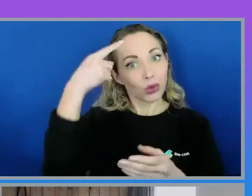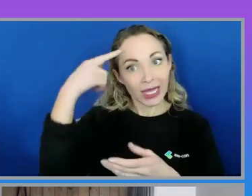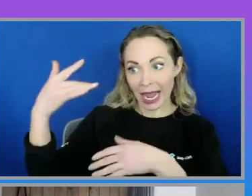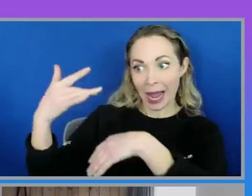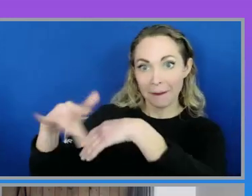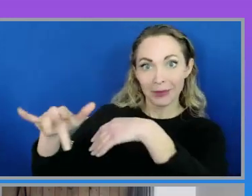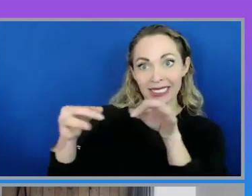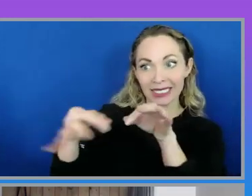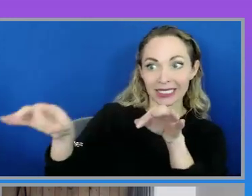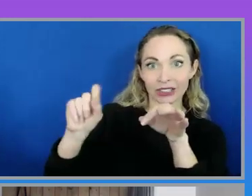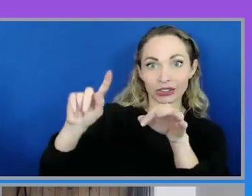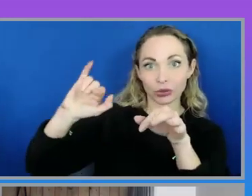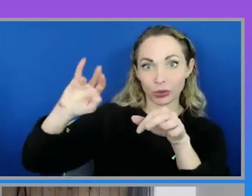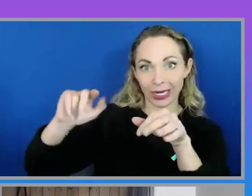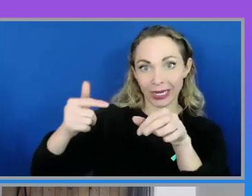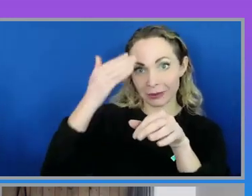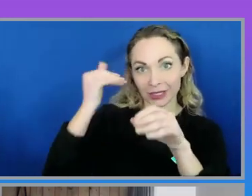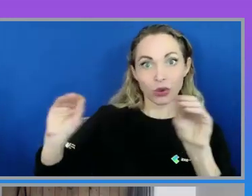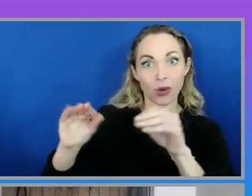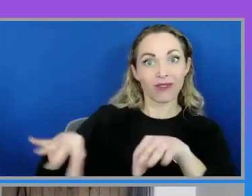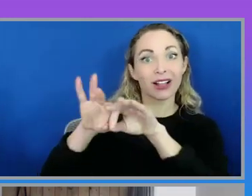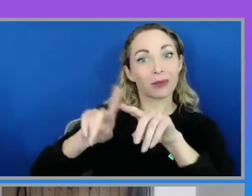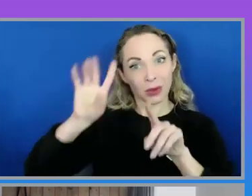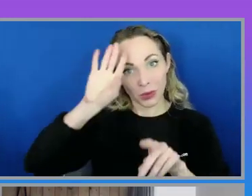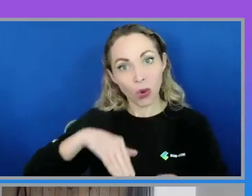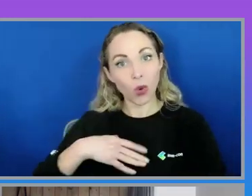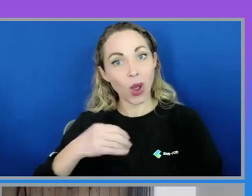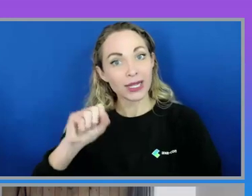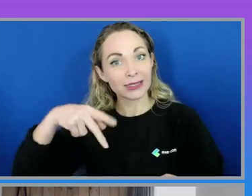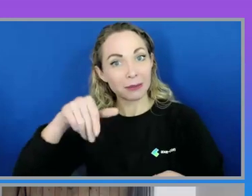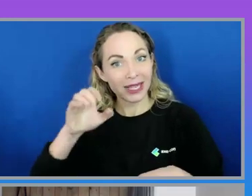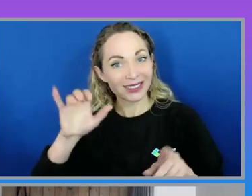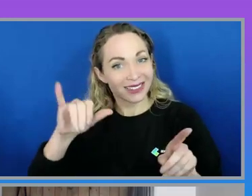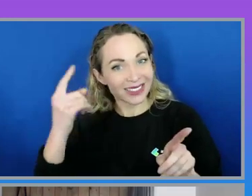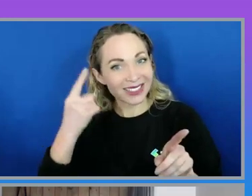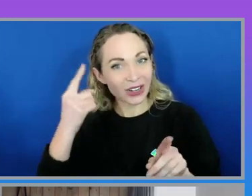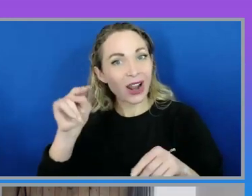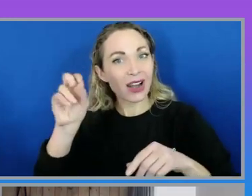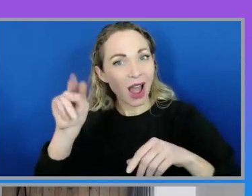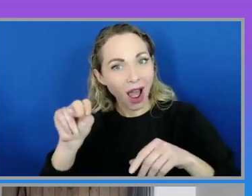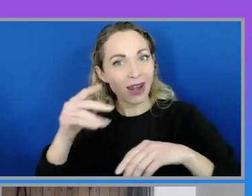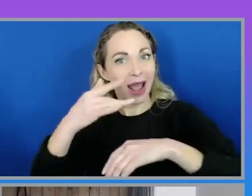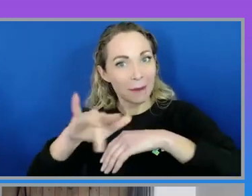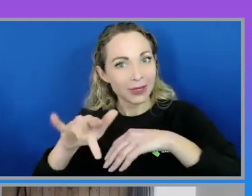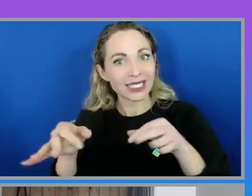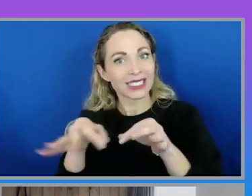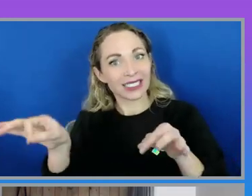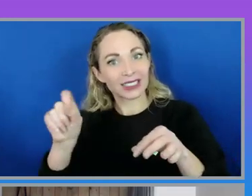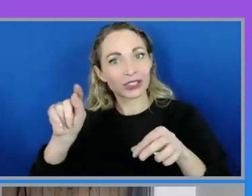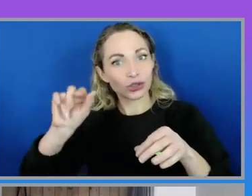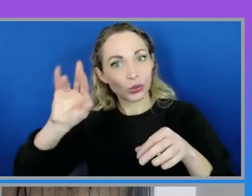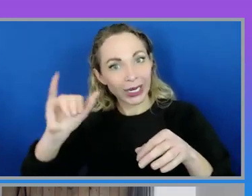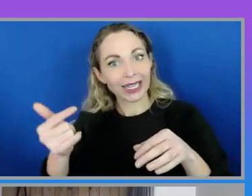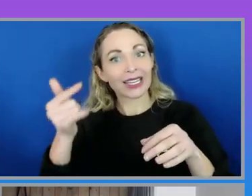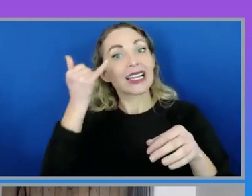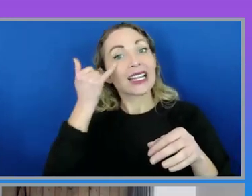value there, but a white space is considered a non-empty string. So make sure if you really don't mean